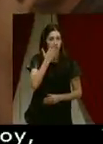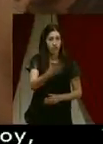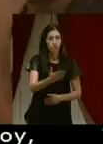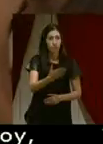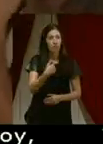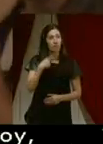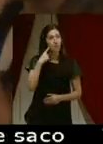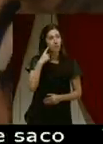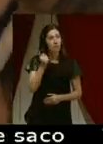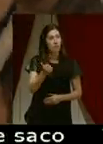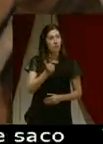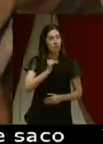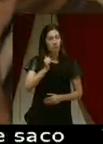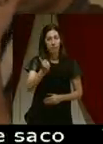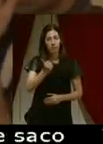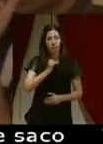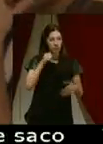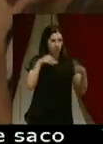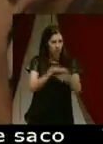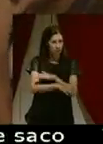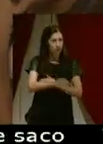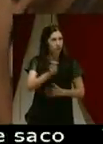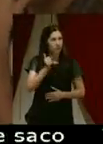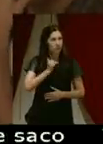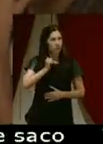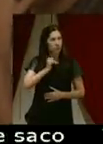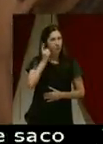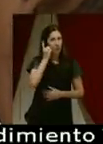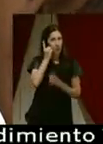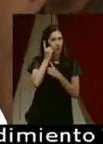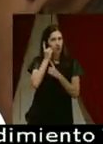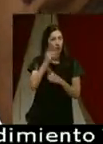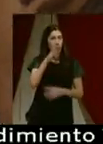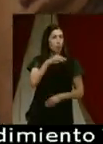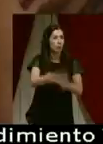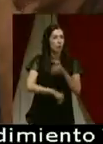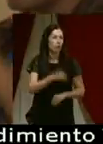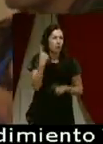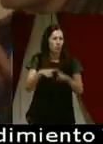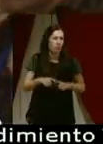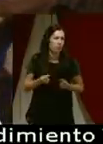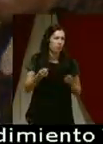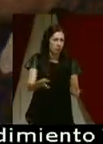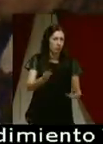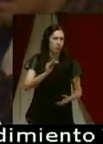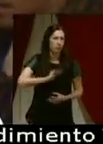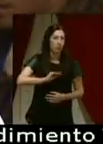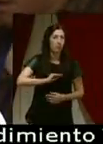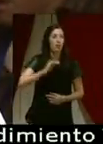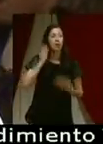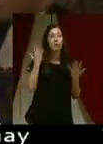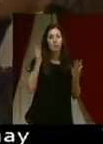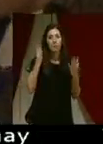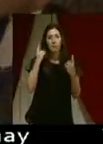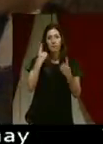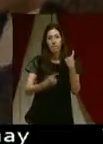things thanks to it. Nevertheless, I obtain a very high performance from it, and I use it for many